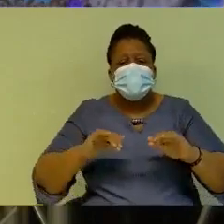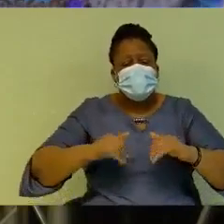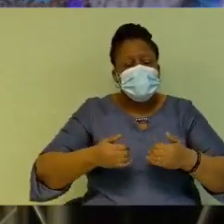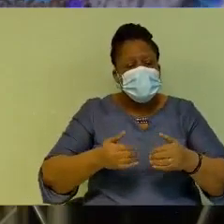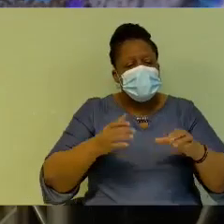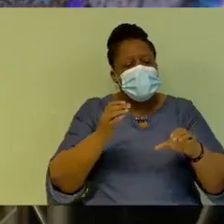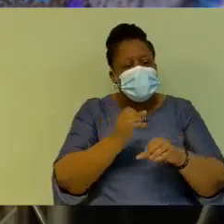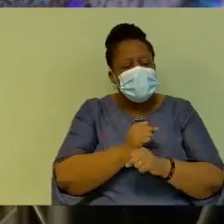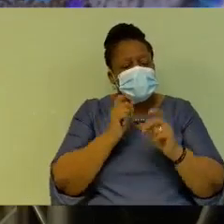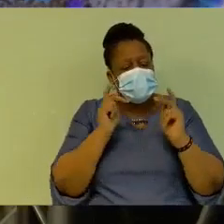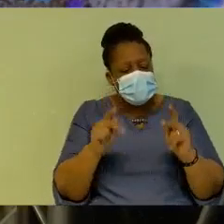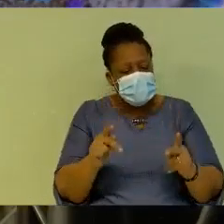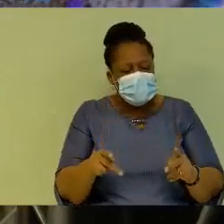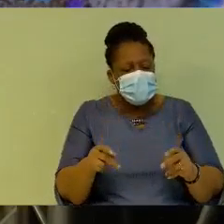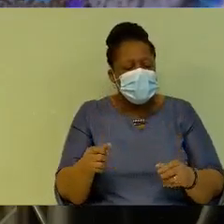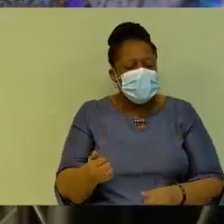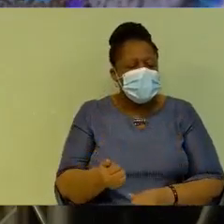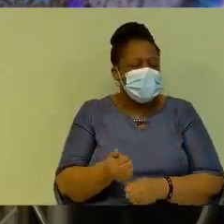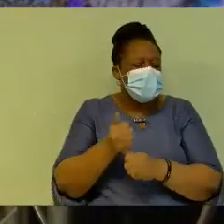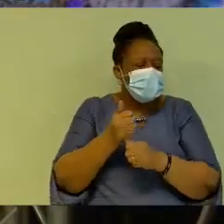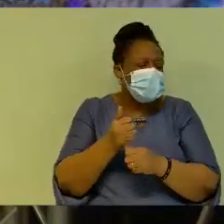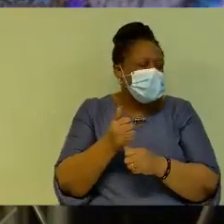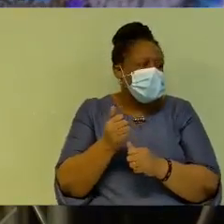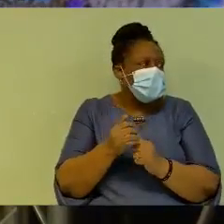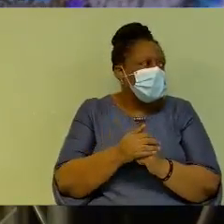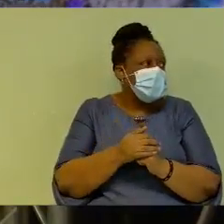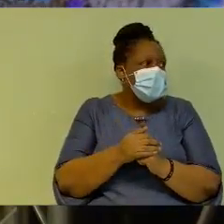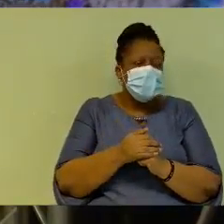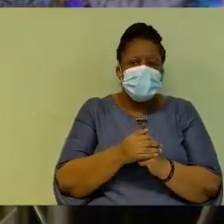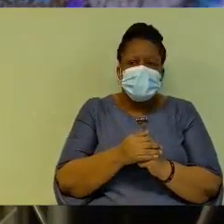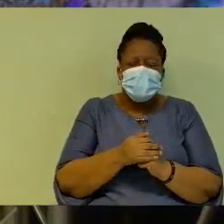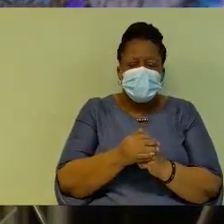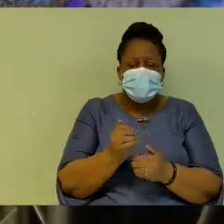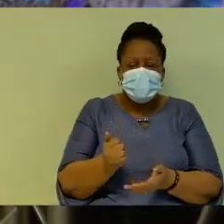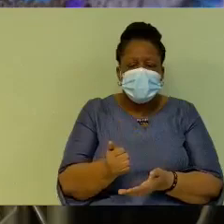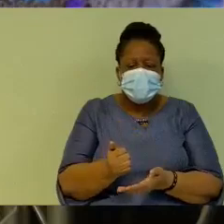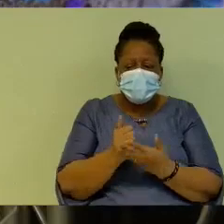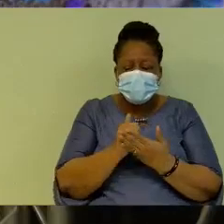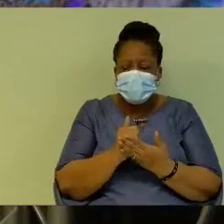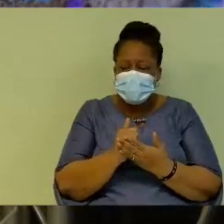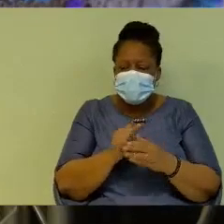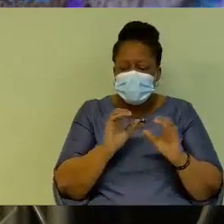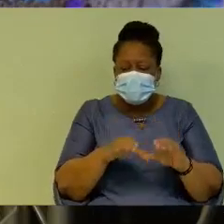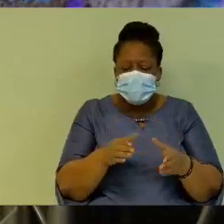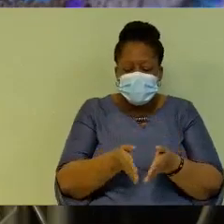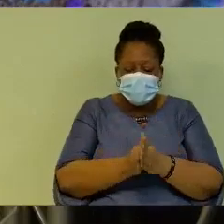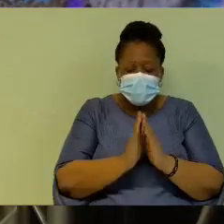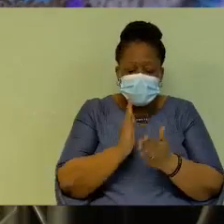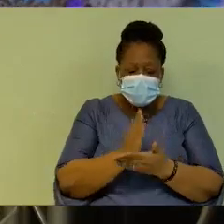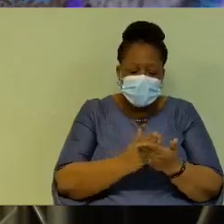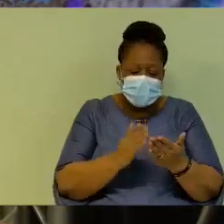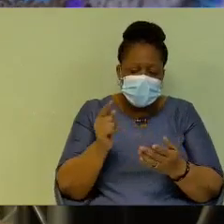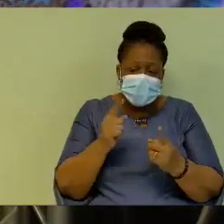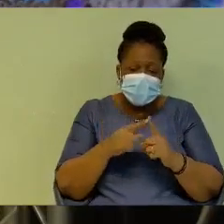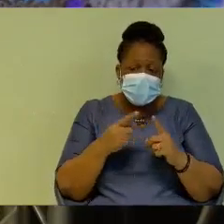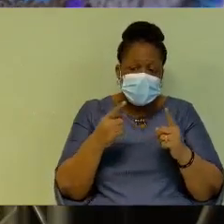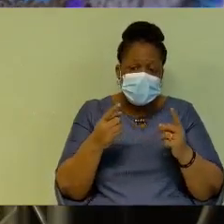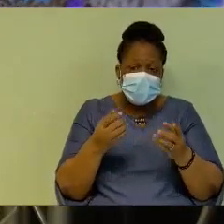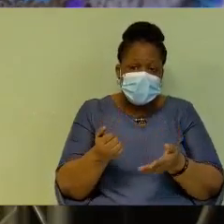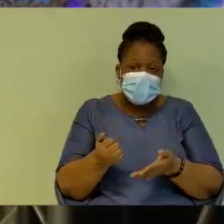society's support, for example, being your neighbor's keepers, being your brother's keepers, your sister's keepers, in getting